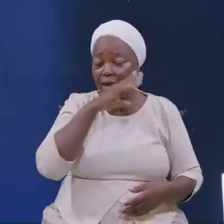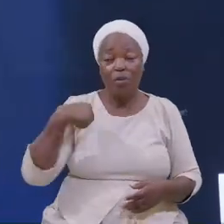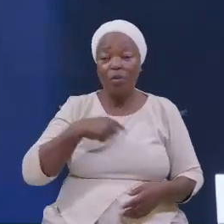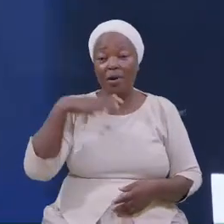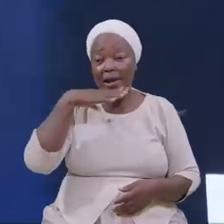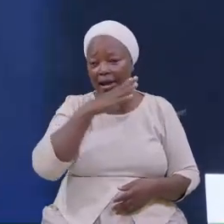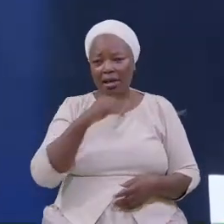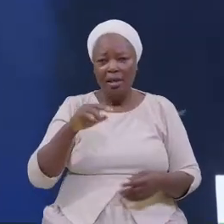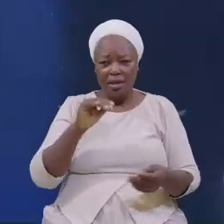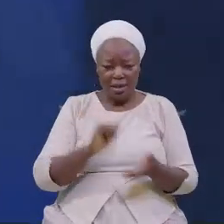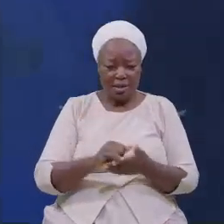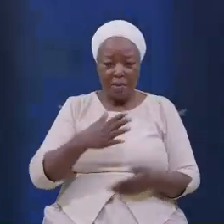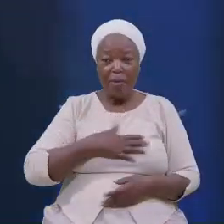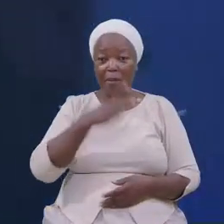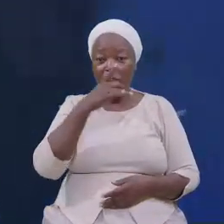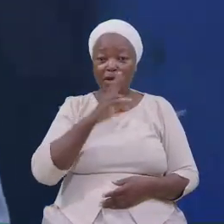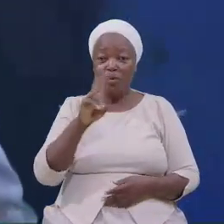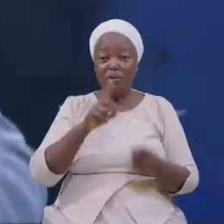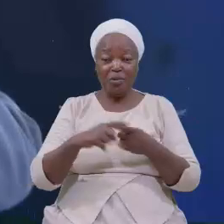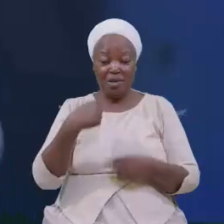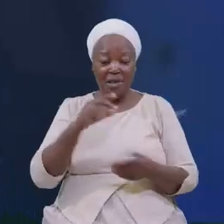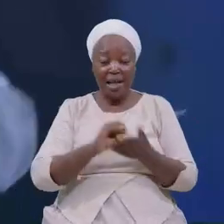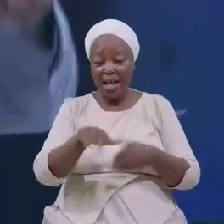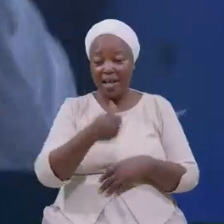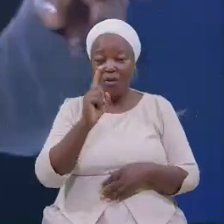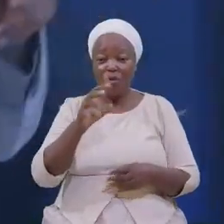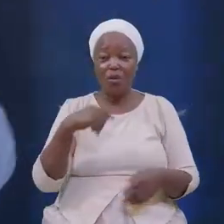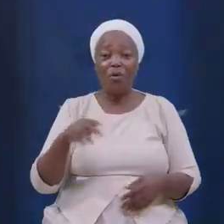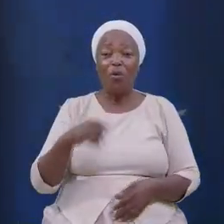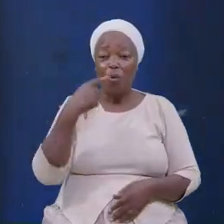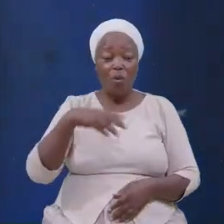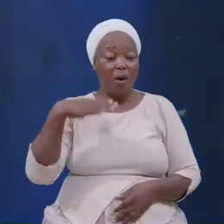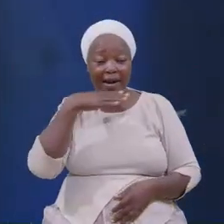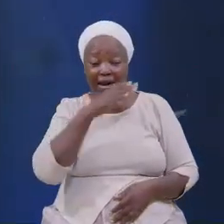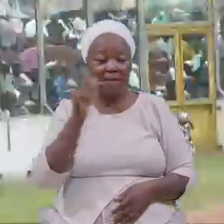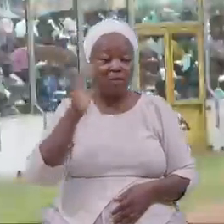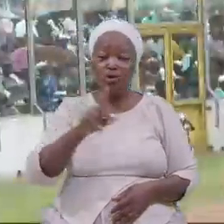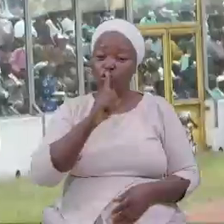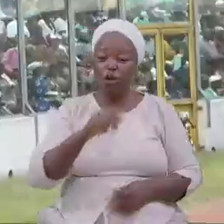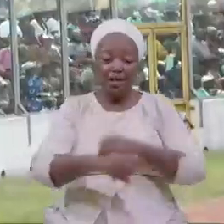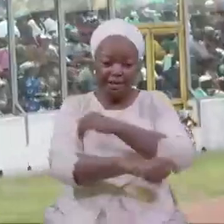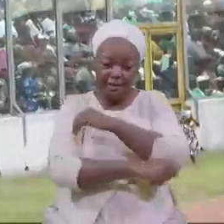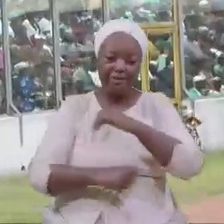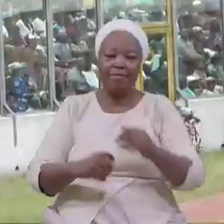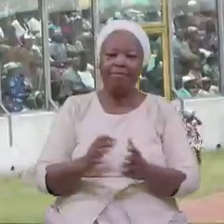used to say, anyone who lies will steal.